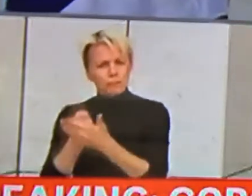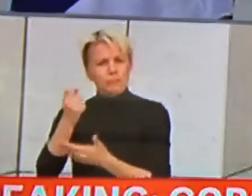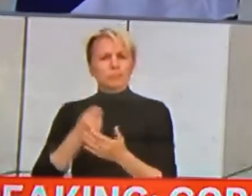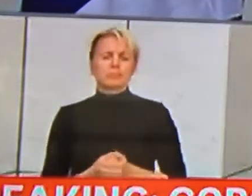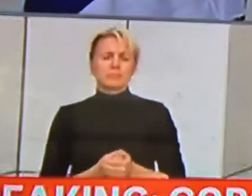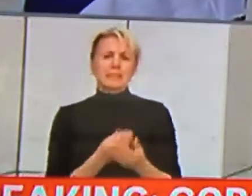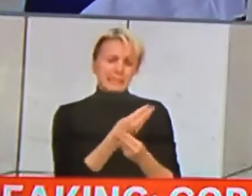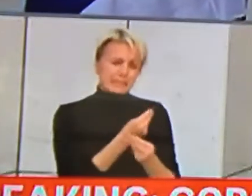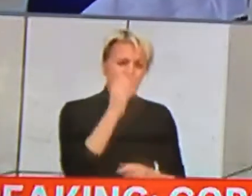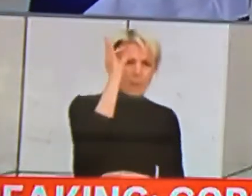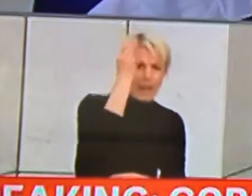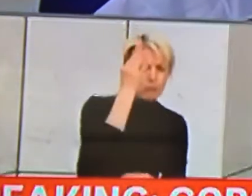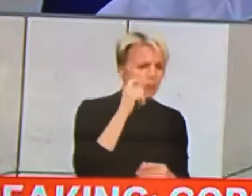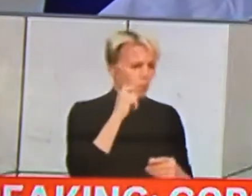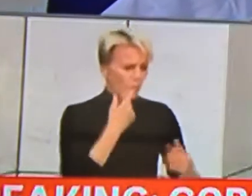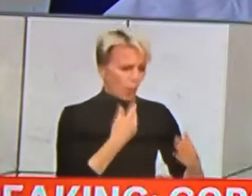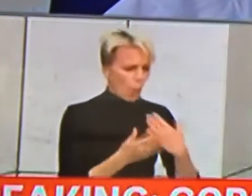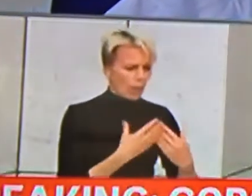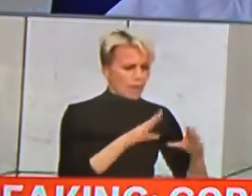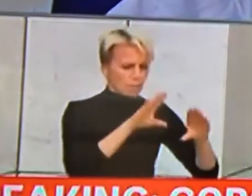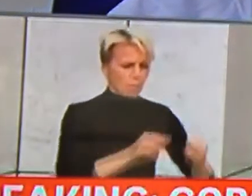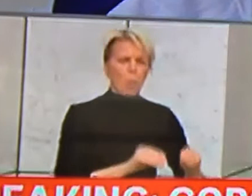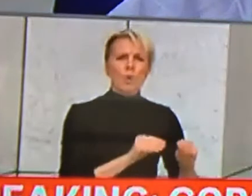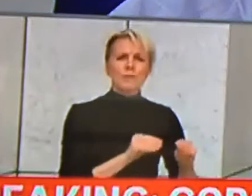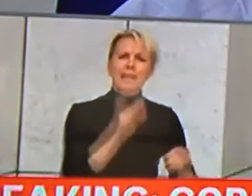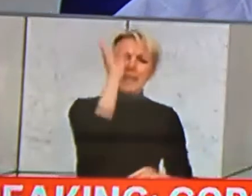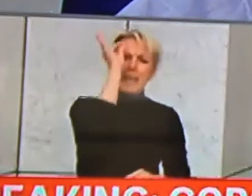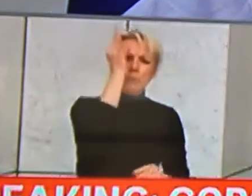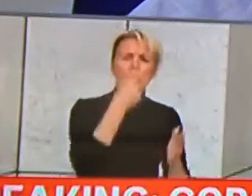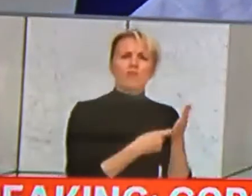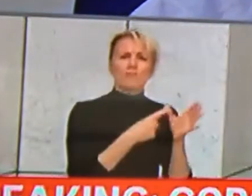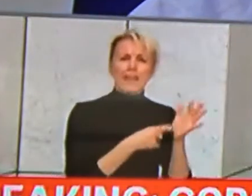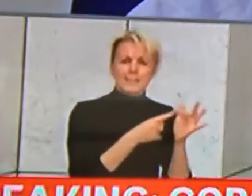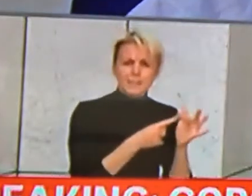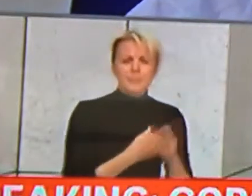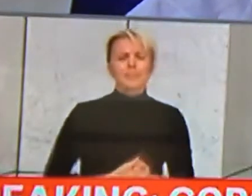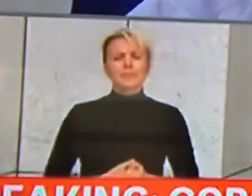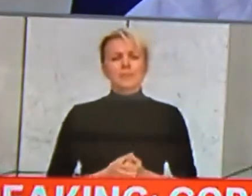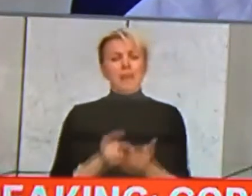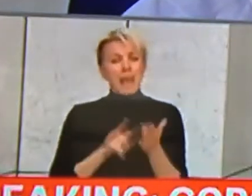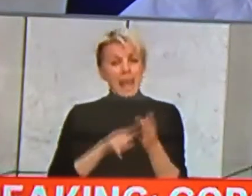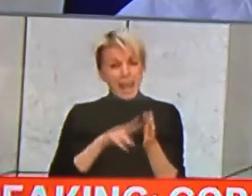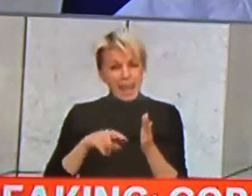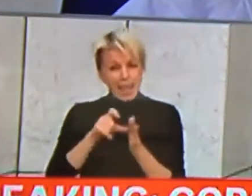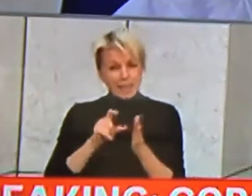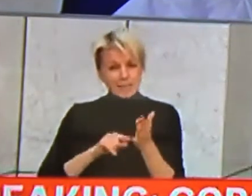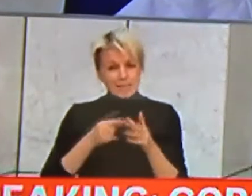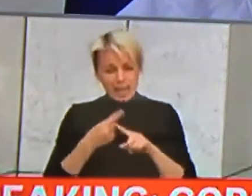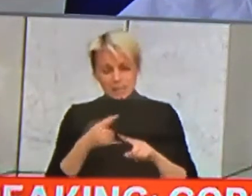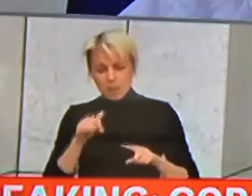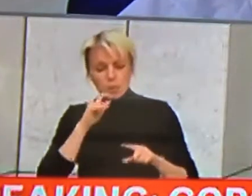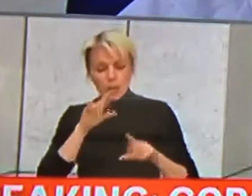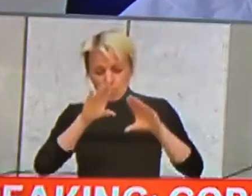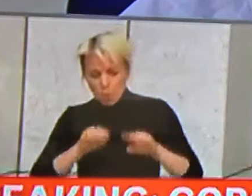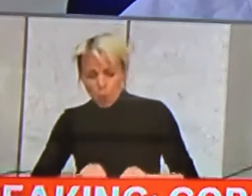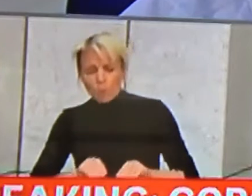on rates and things of that nature, that'll be something states will work through. Whether land tax will be relieved for those who